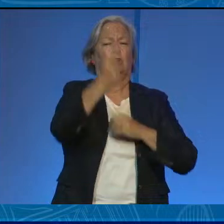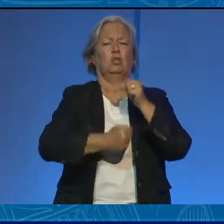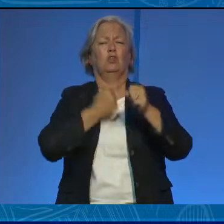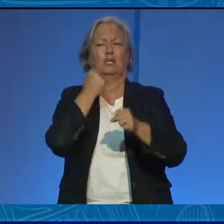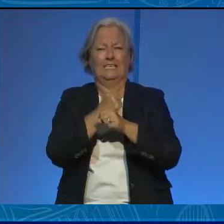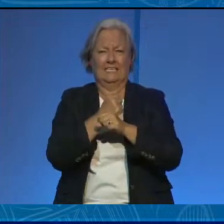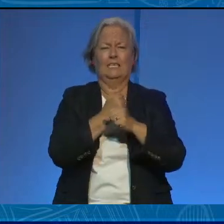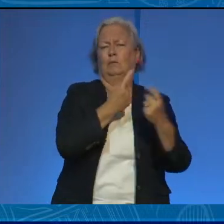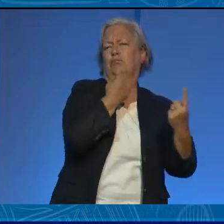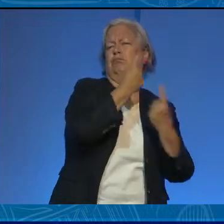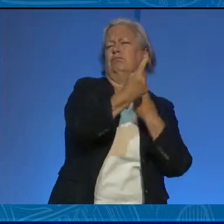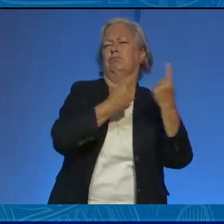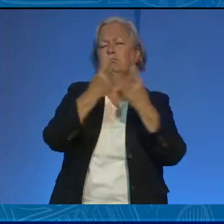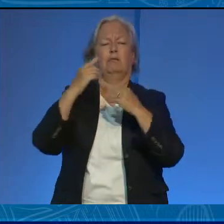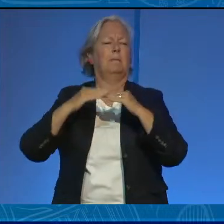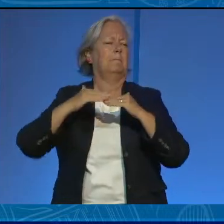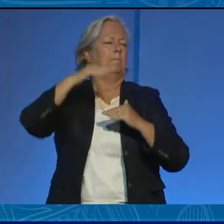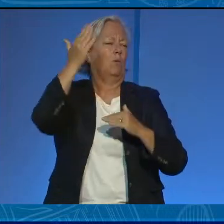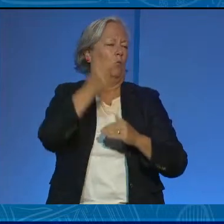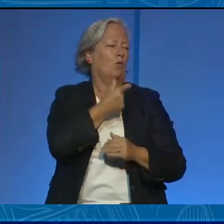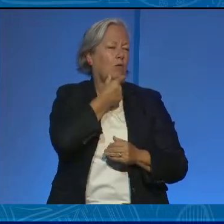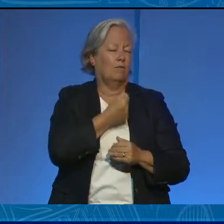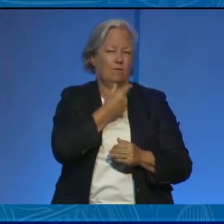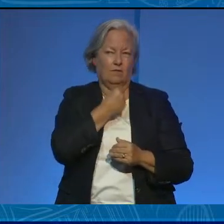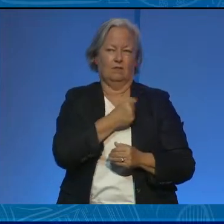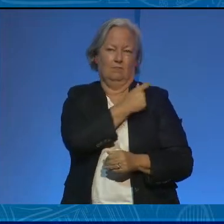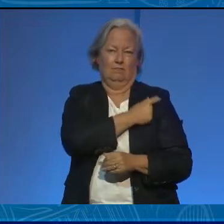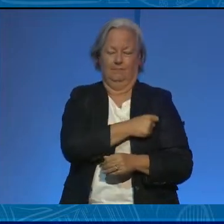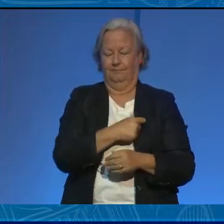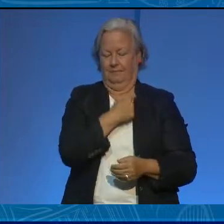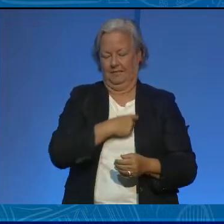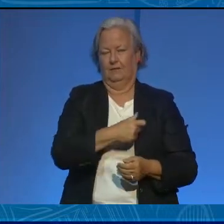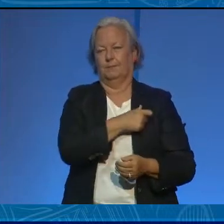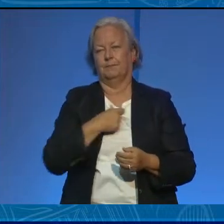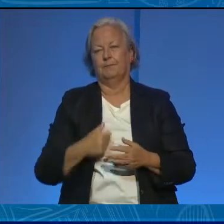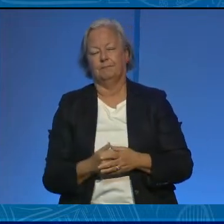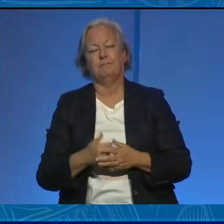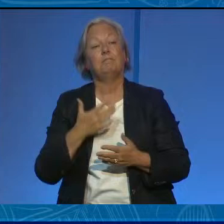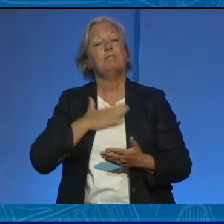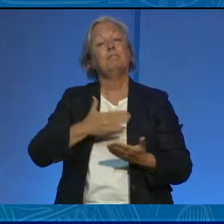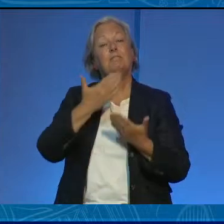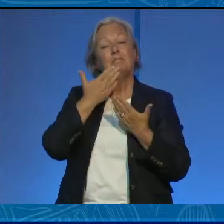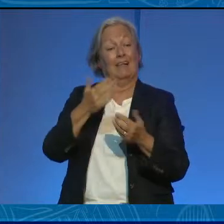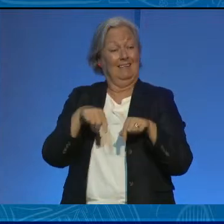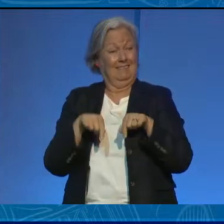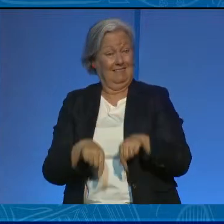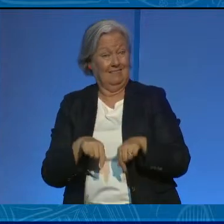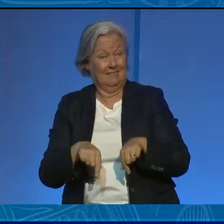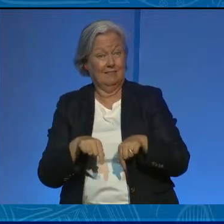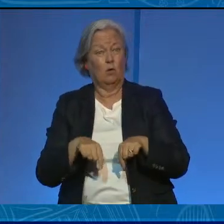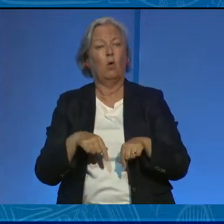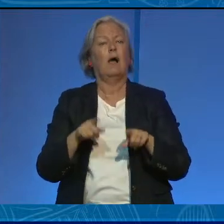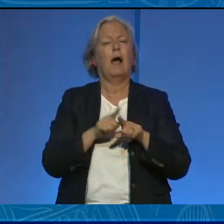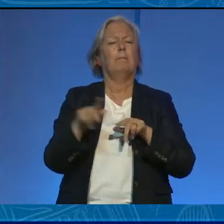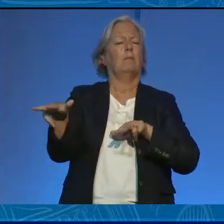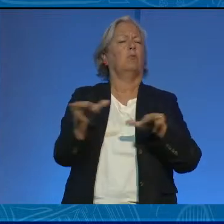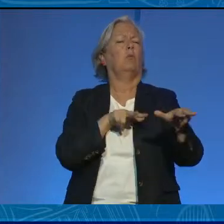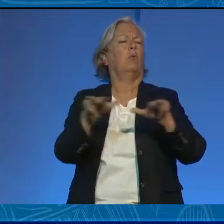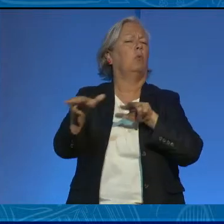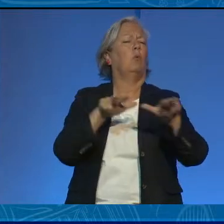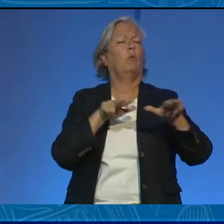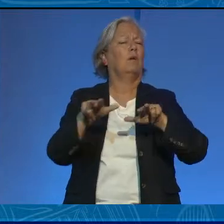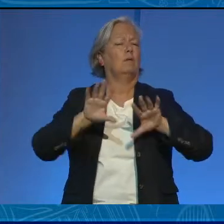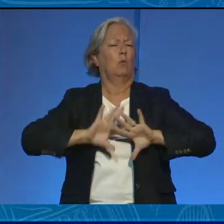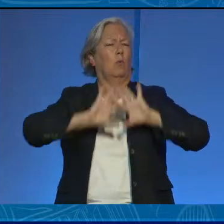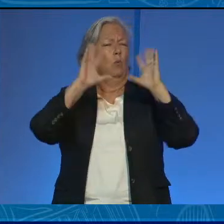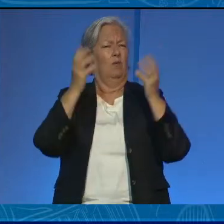would like to congratulate the government of the Philippines and the United Nations Office for Disaster Risk Reduction for organizing such